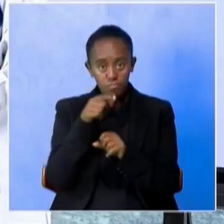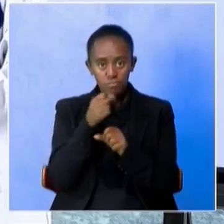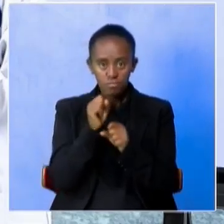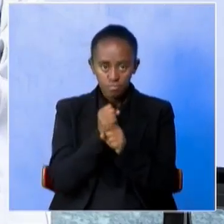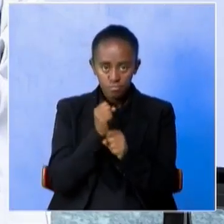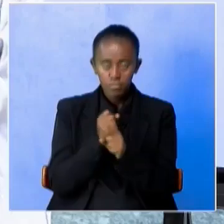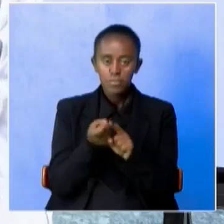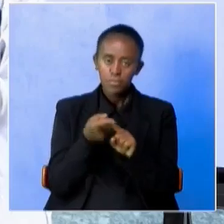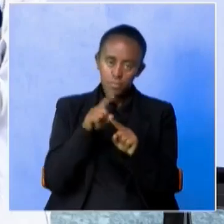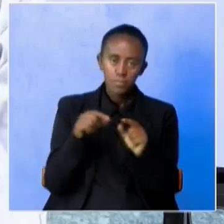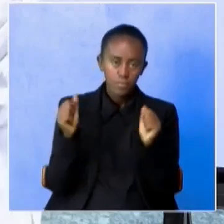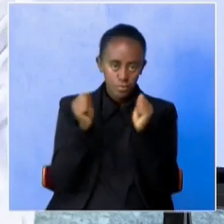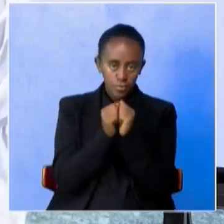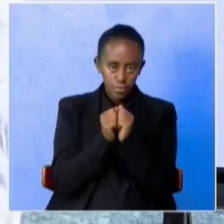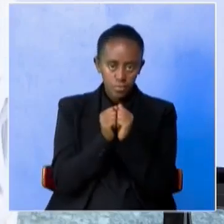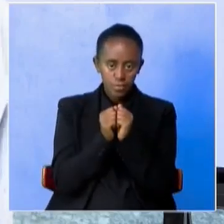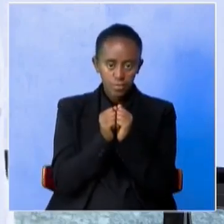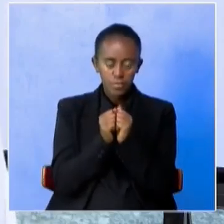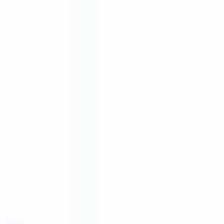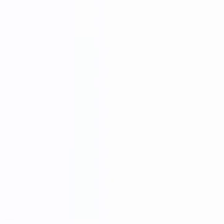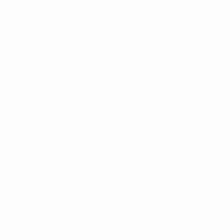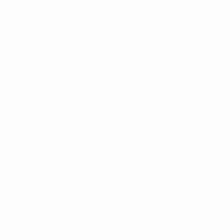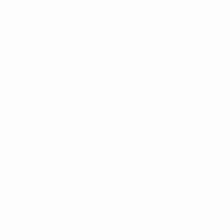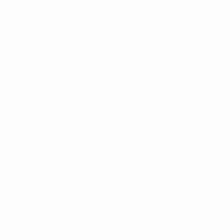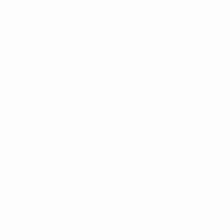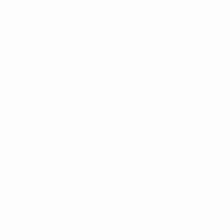then we will do it together later on. Okay.